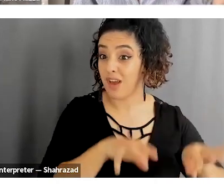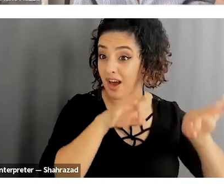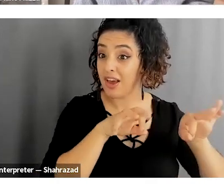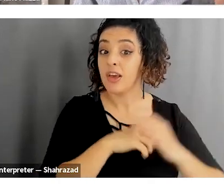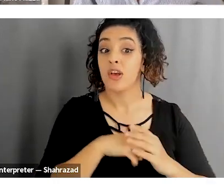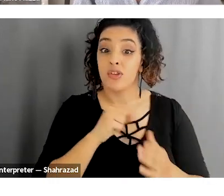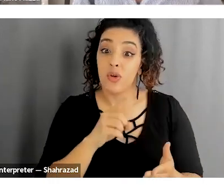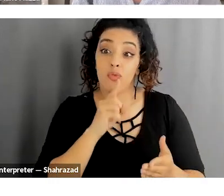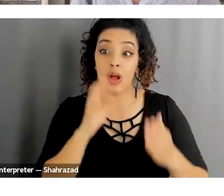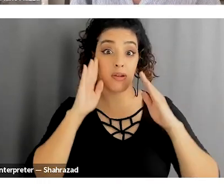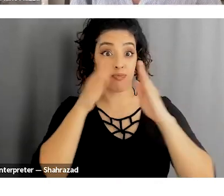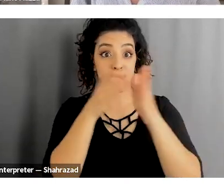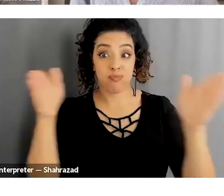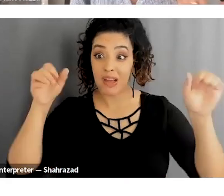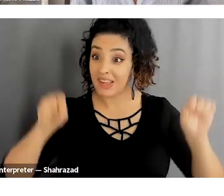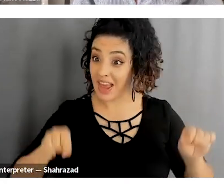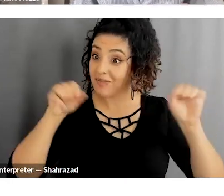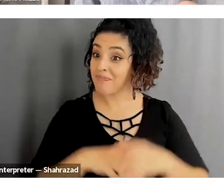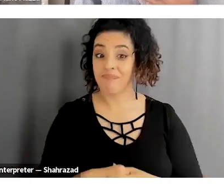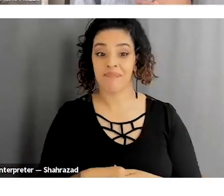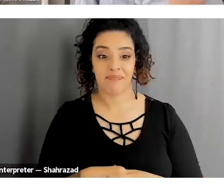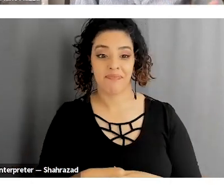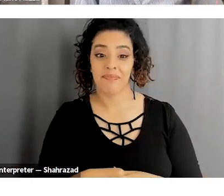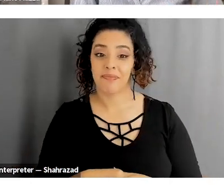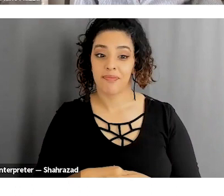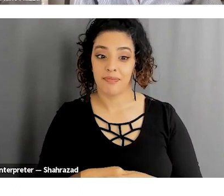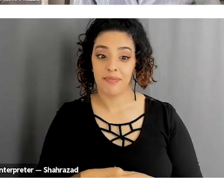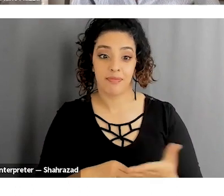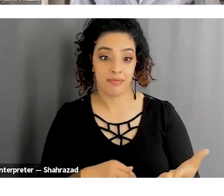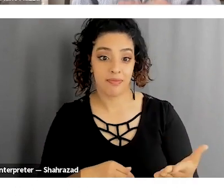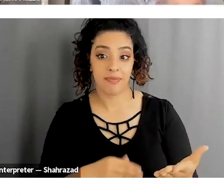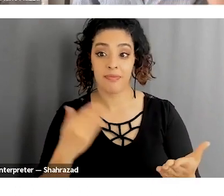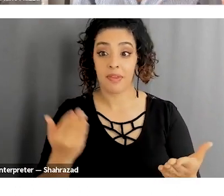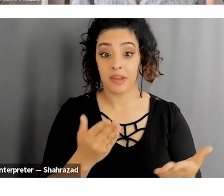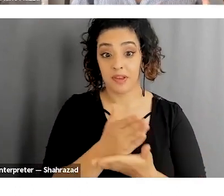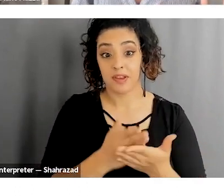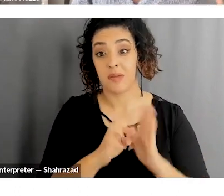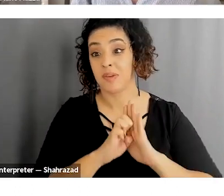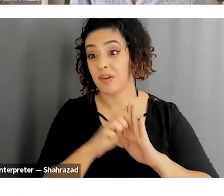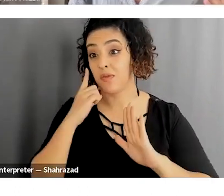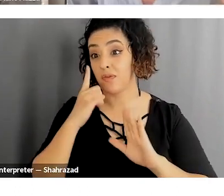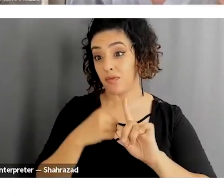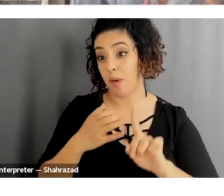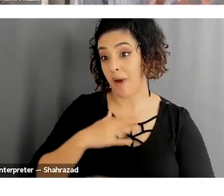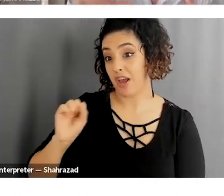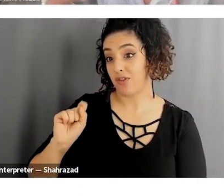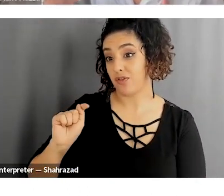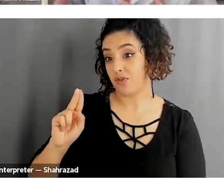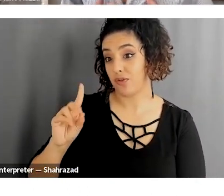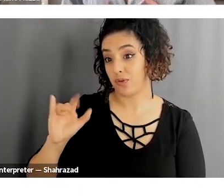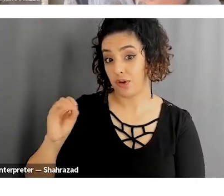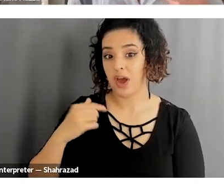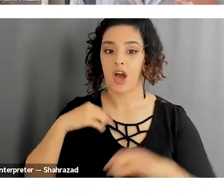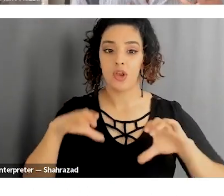open to anything that you can imagine. Here are some examples of work in my studio. I also do paintings as well.